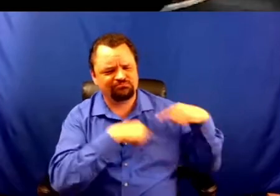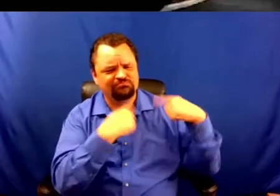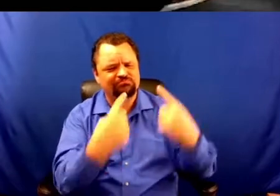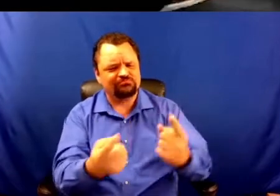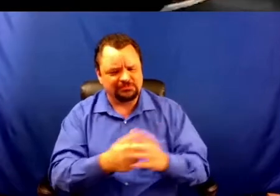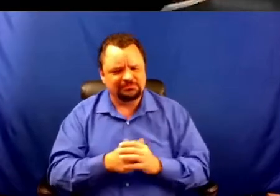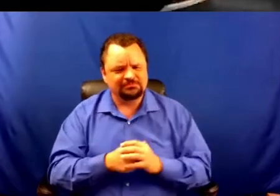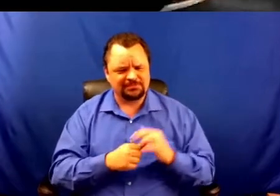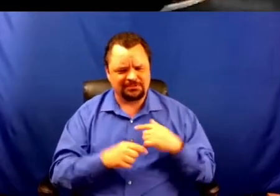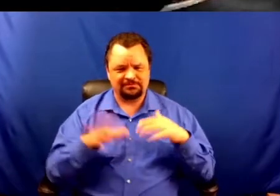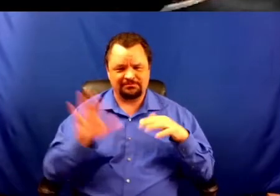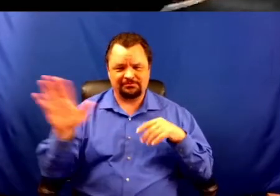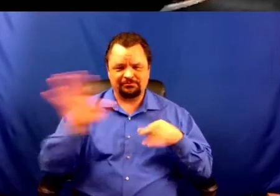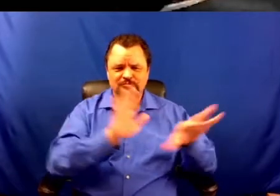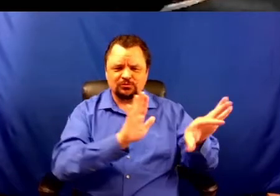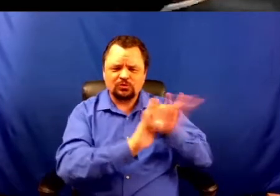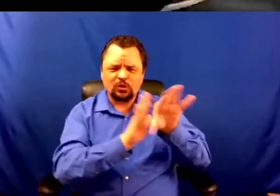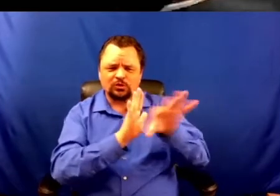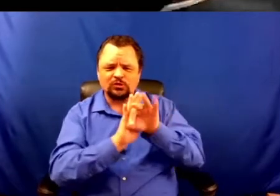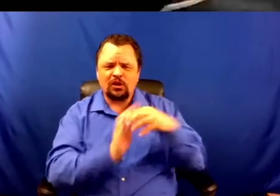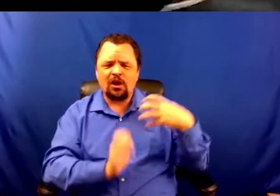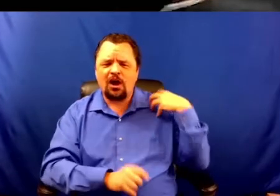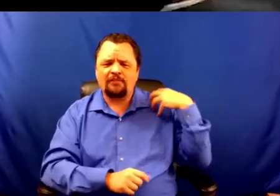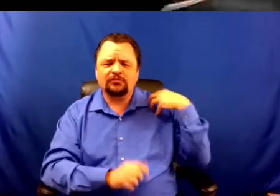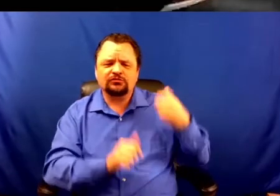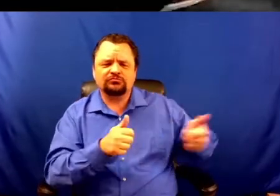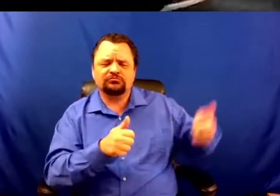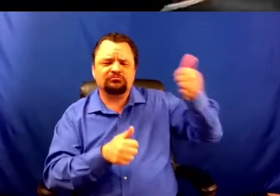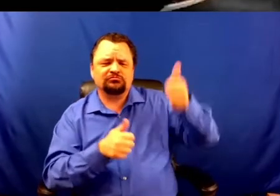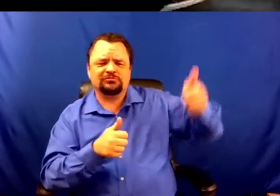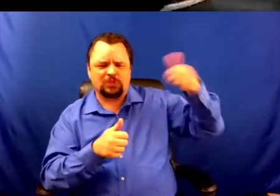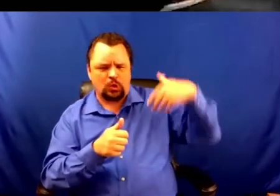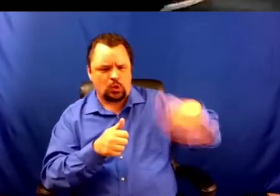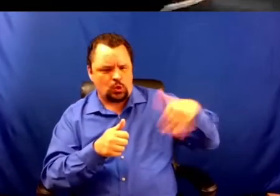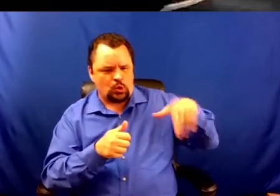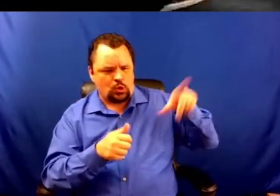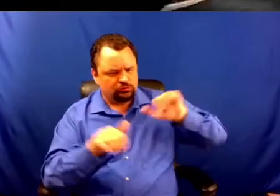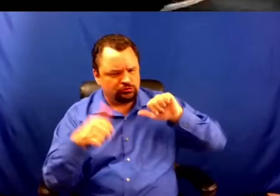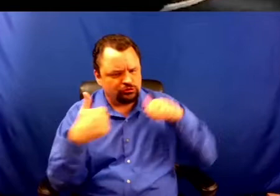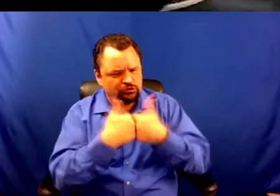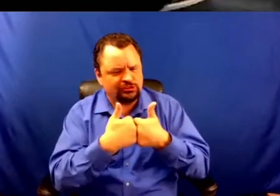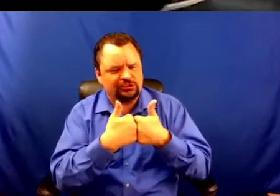I'm sure it's very challenging because you can't please all the people all the time, for sure.